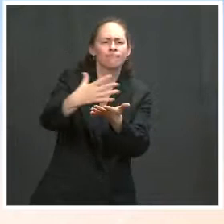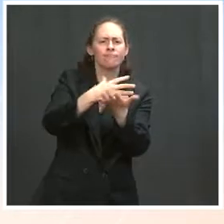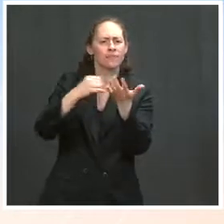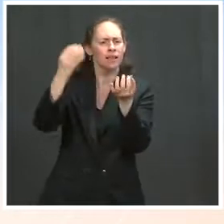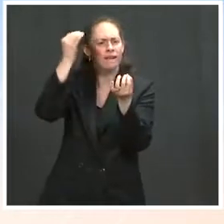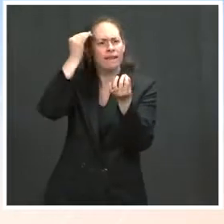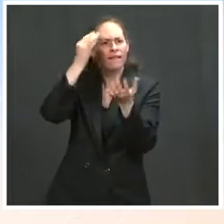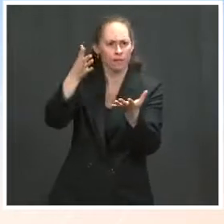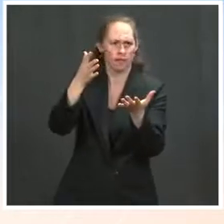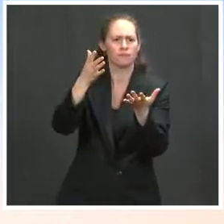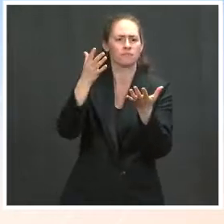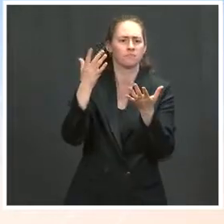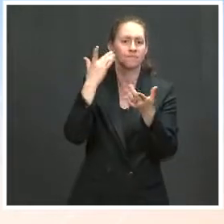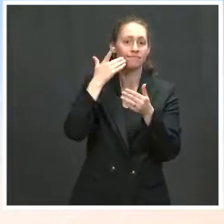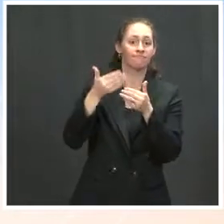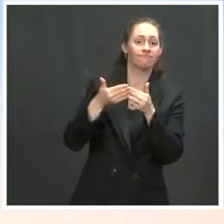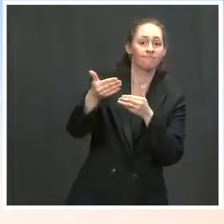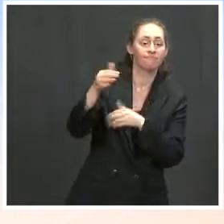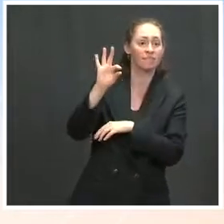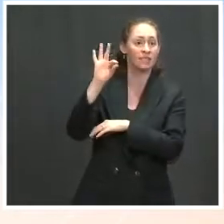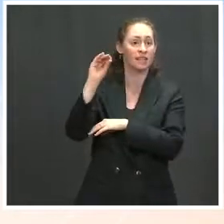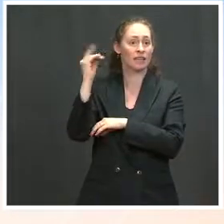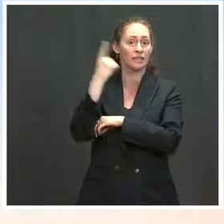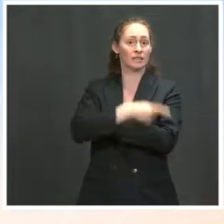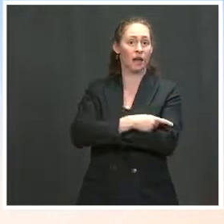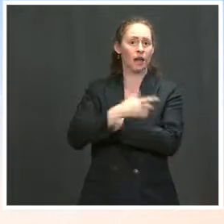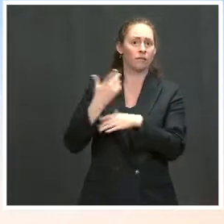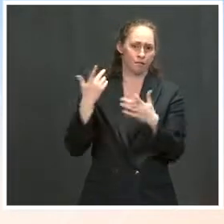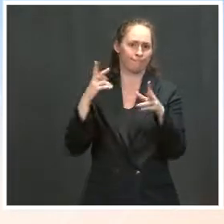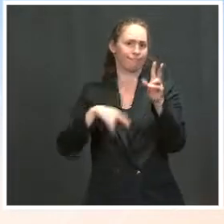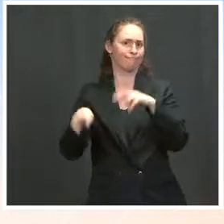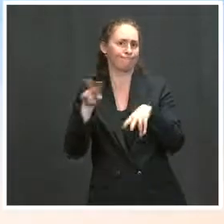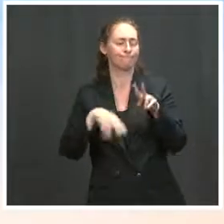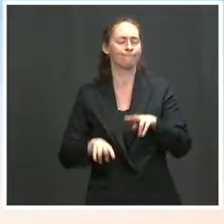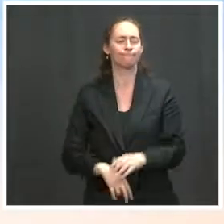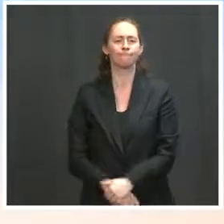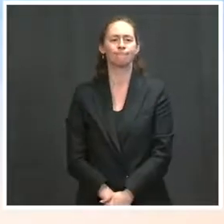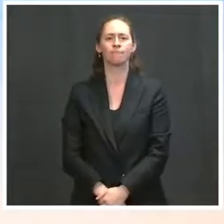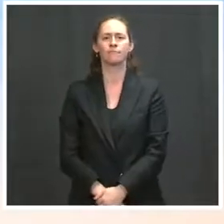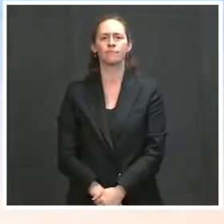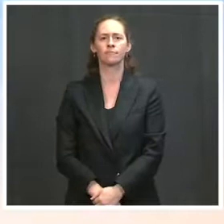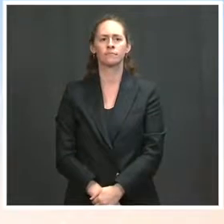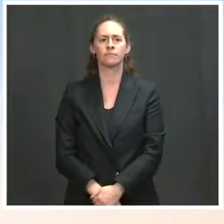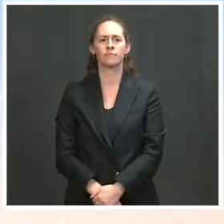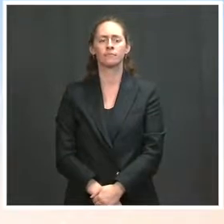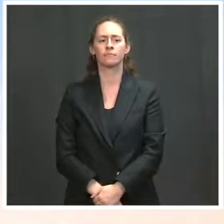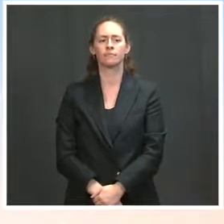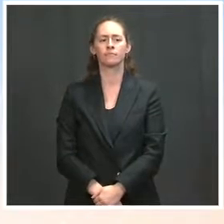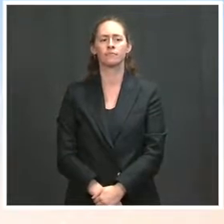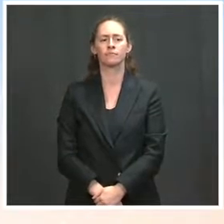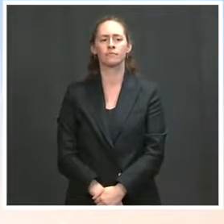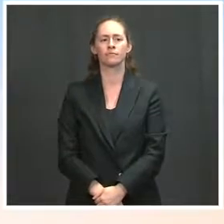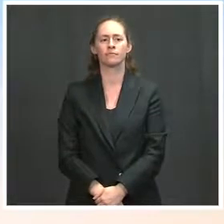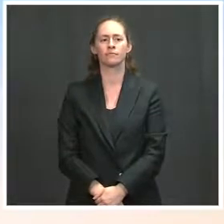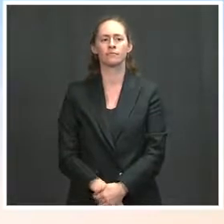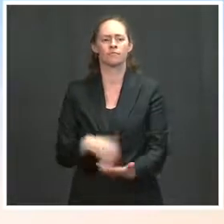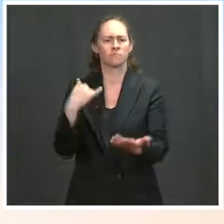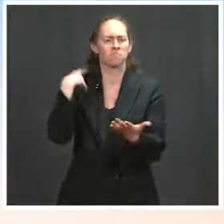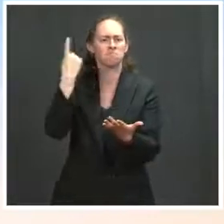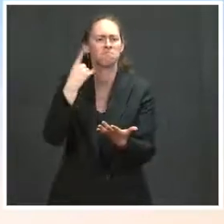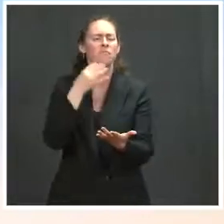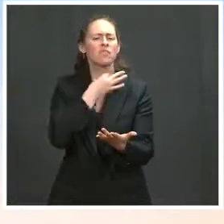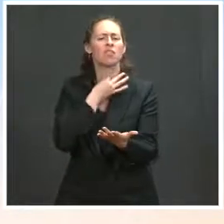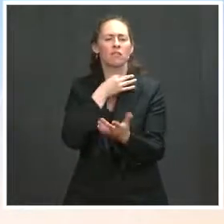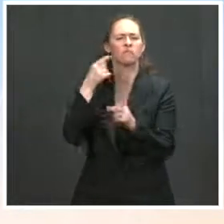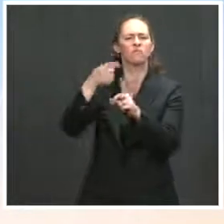get that review back from the intelligence community. I have a question about Nord Stream. Yesterday, the president basically said there wasn't anything